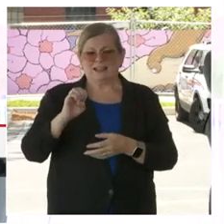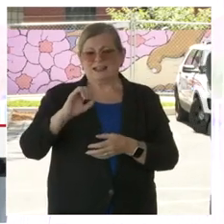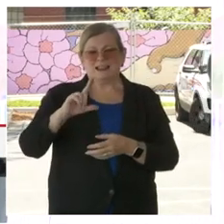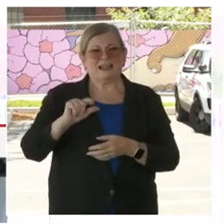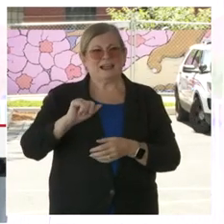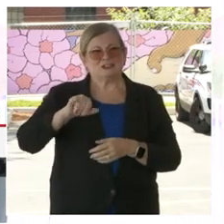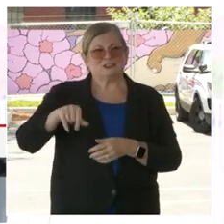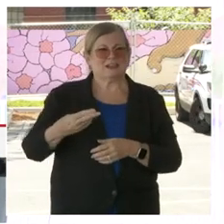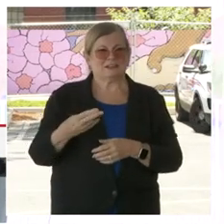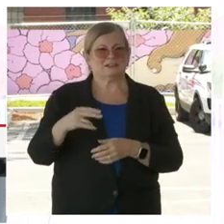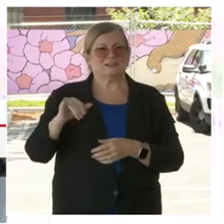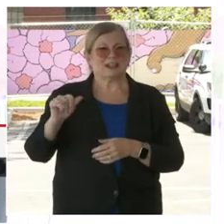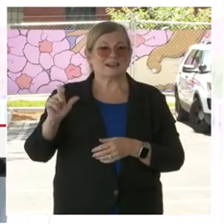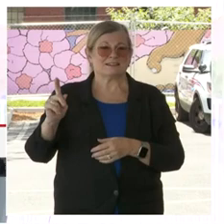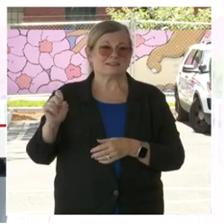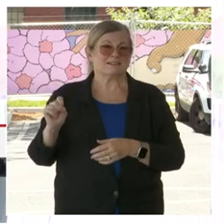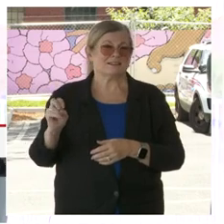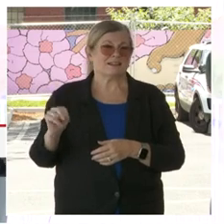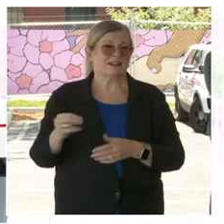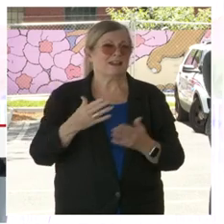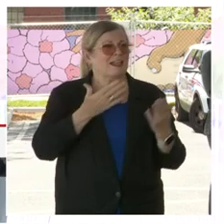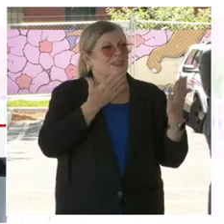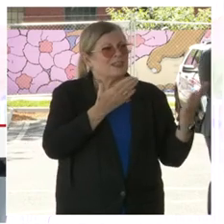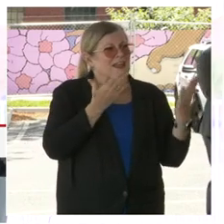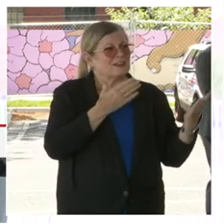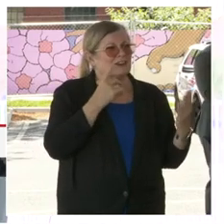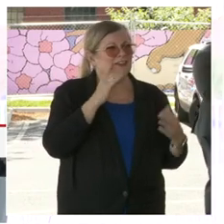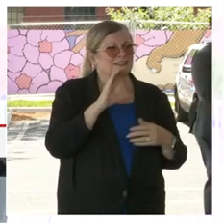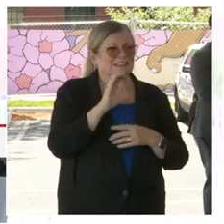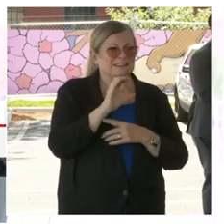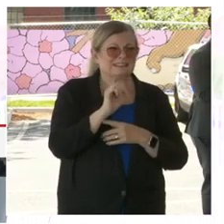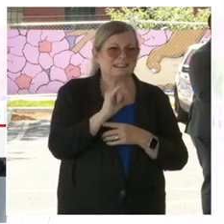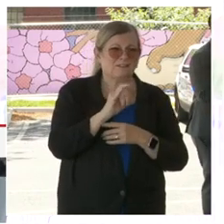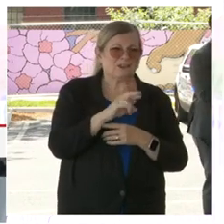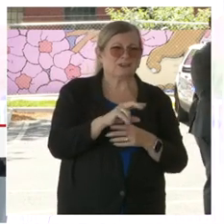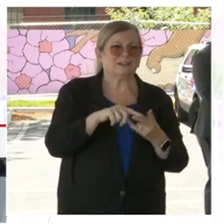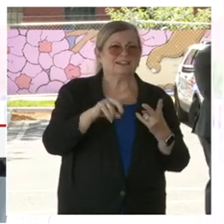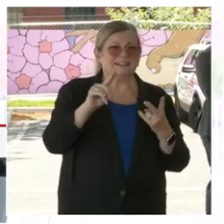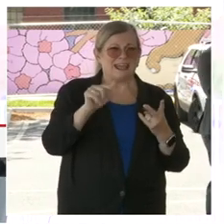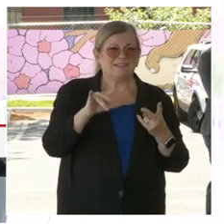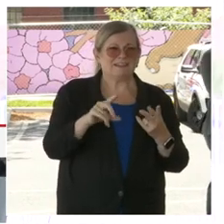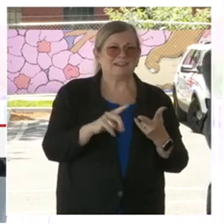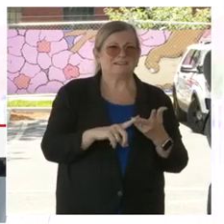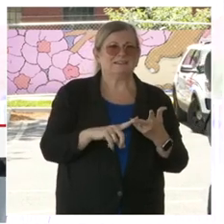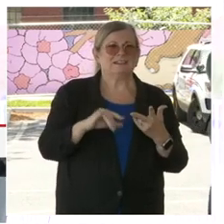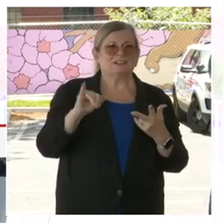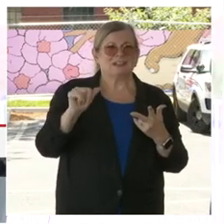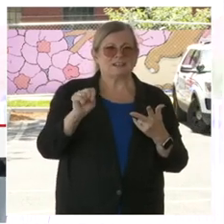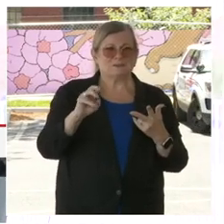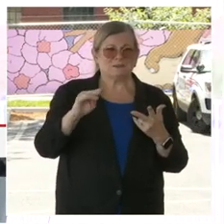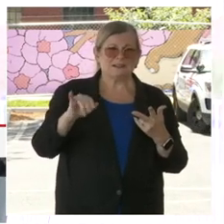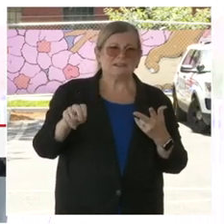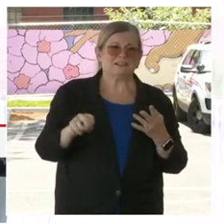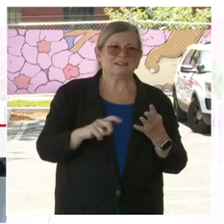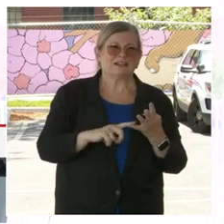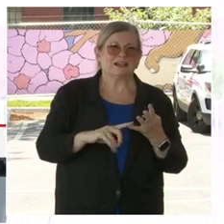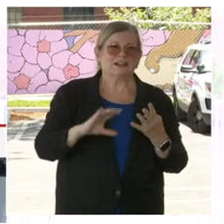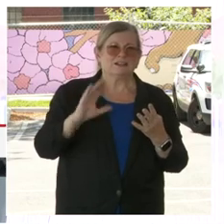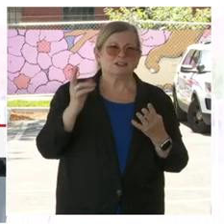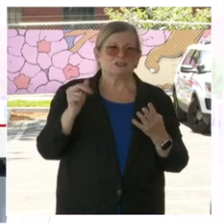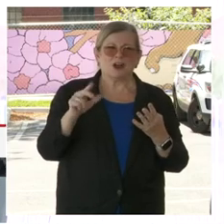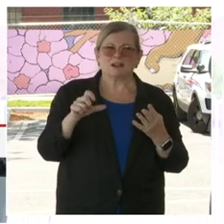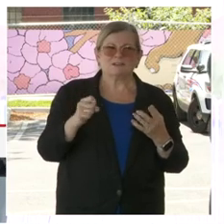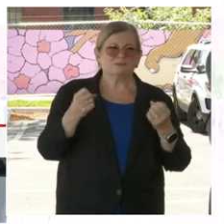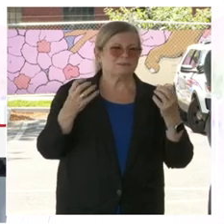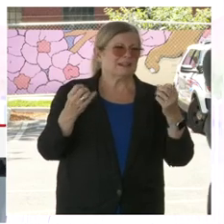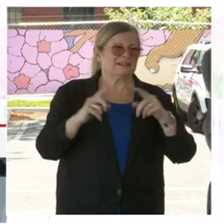to recognize and thank some amazing colleagues, Jennifer Arsenault, Dana Hall-Murphy, Jasmine Malone, and Charles Hall and Christine Soto, and so many others that